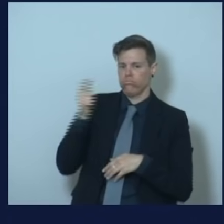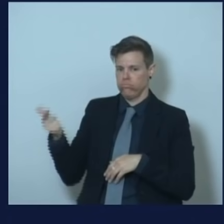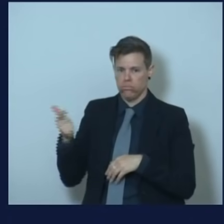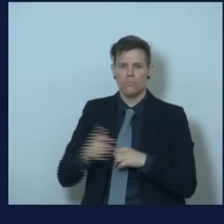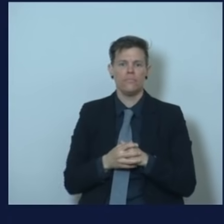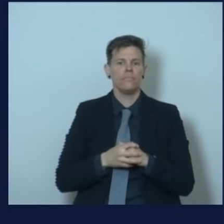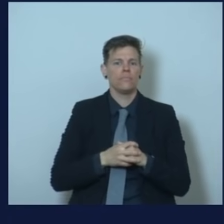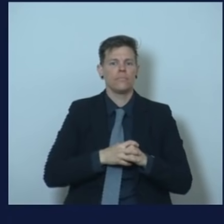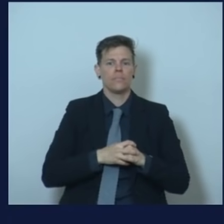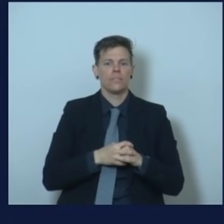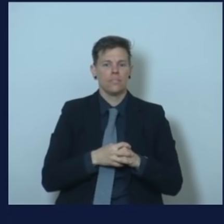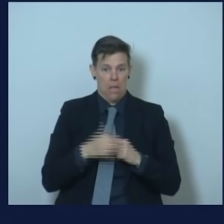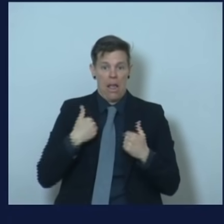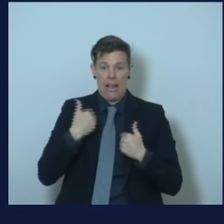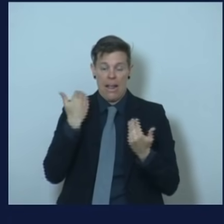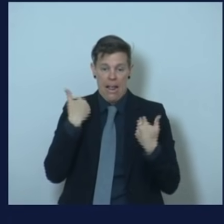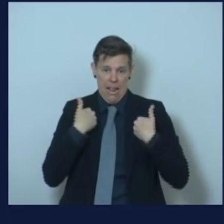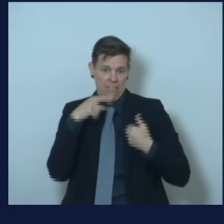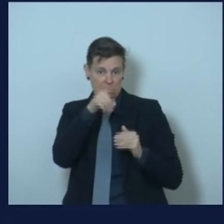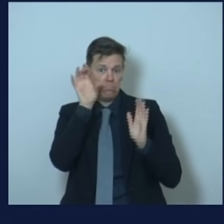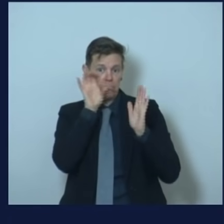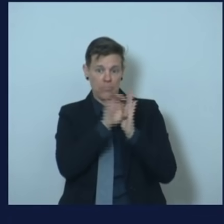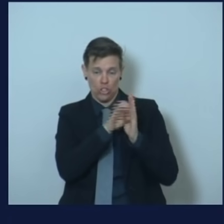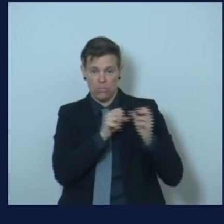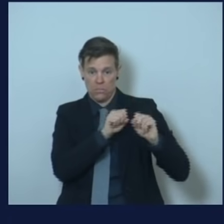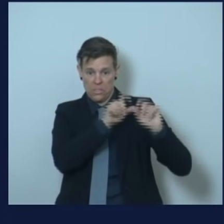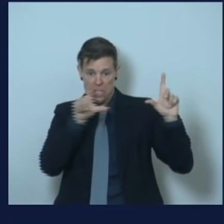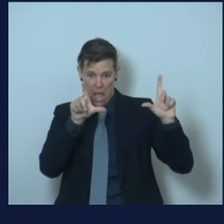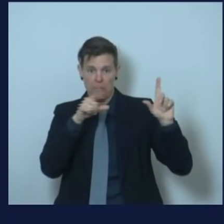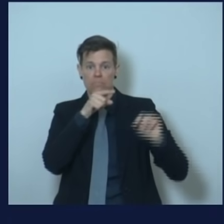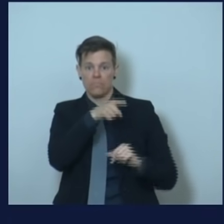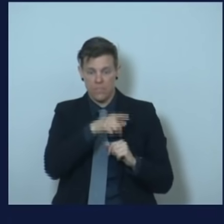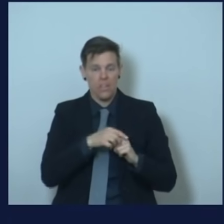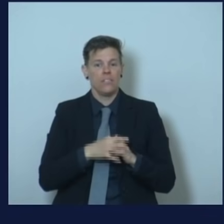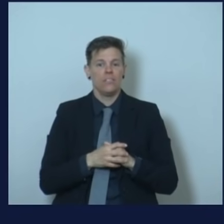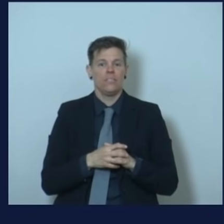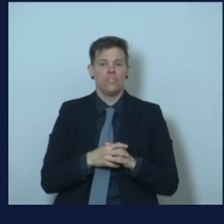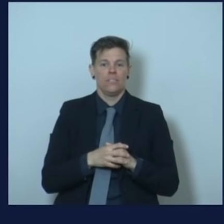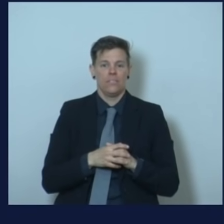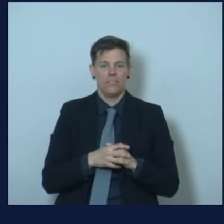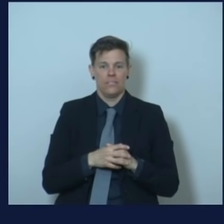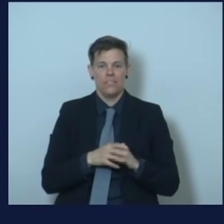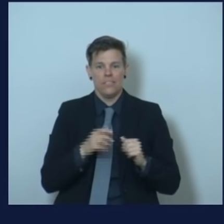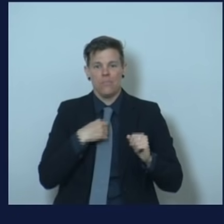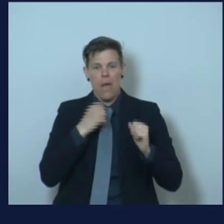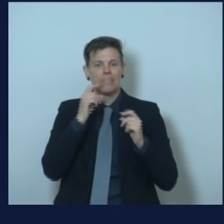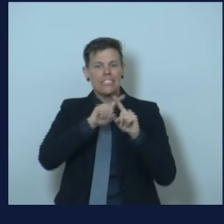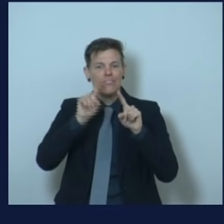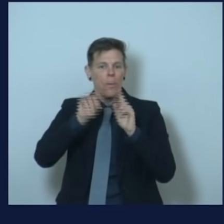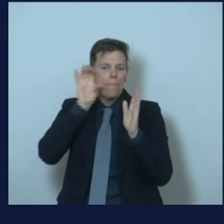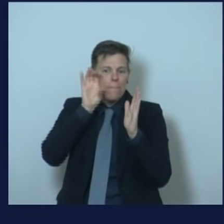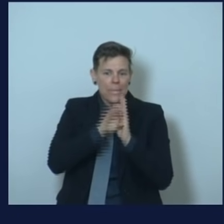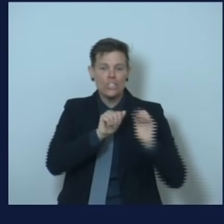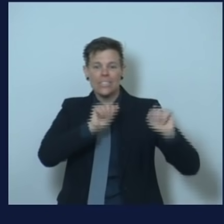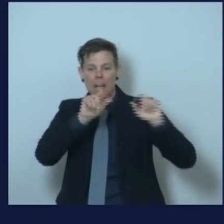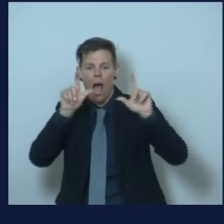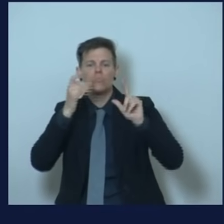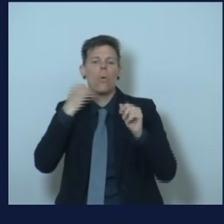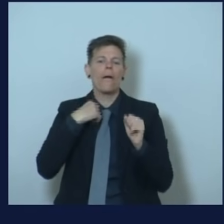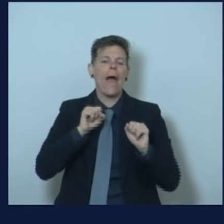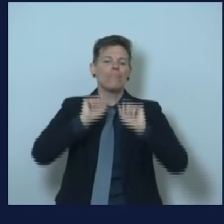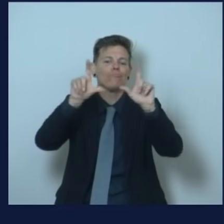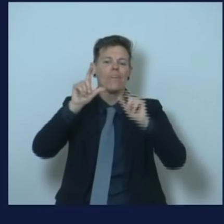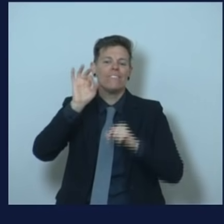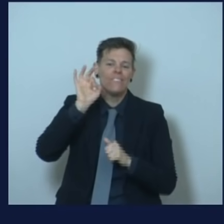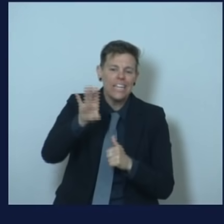because many of you take screenshots, thank you, and promote them. That is exactly what we need you to do. All right,